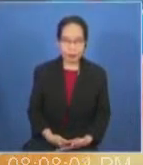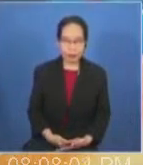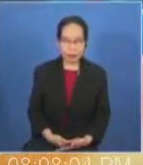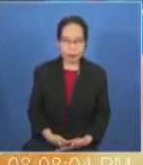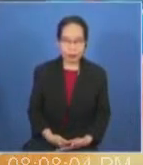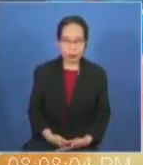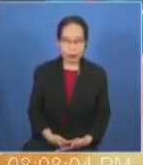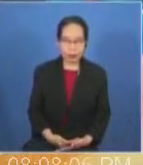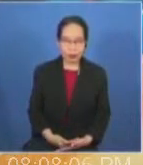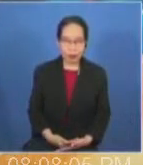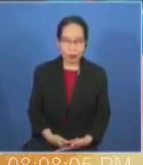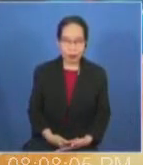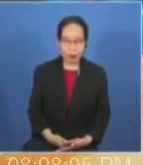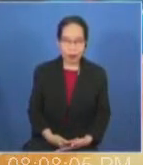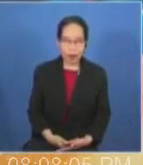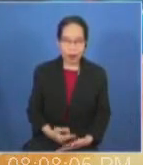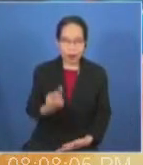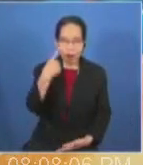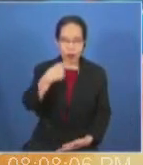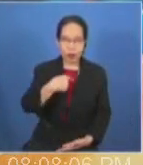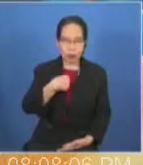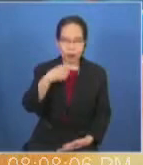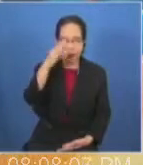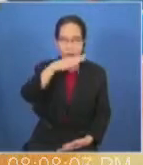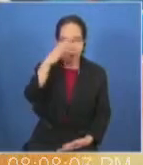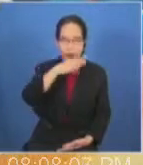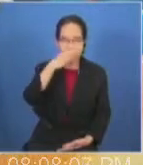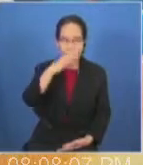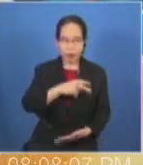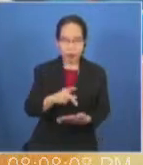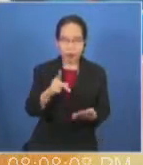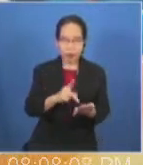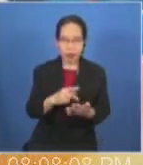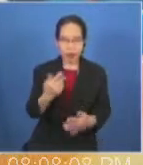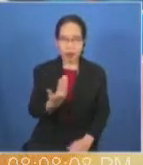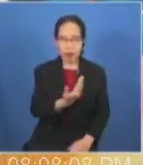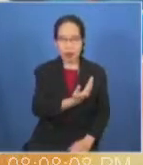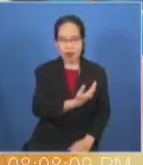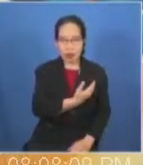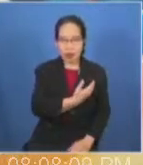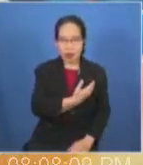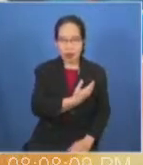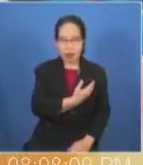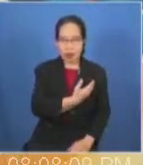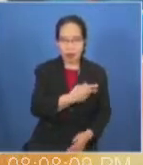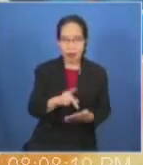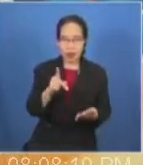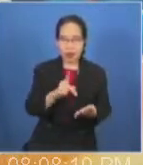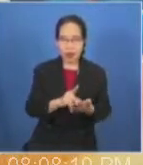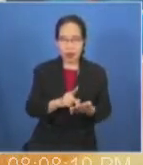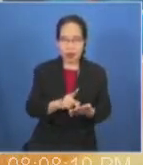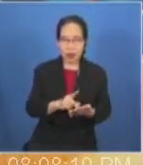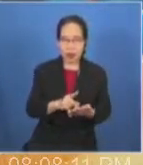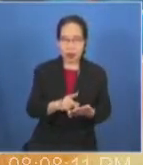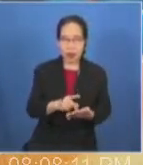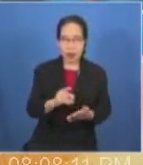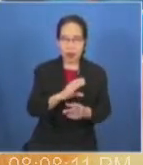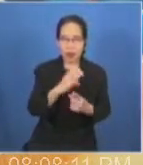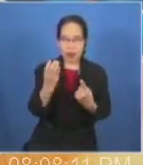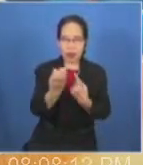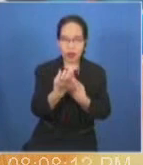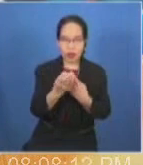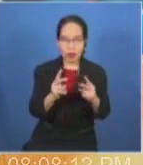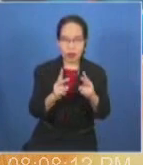Well, sa atin kasi Pilipino, it's part of our... For us Filipinos, part of our culture. It's part of